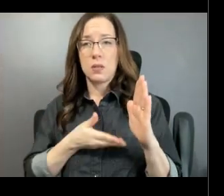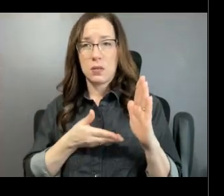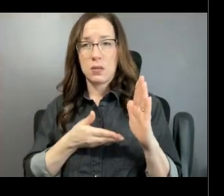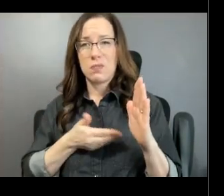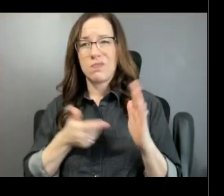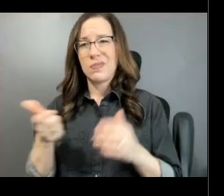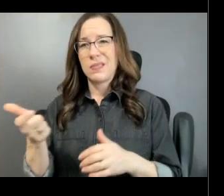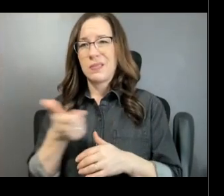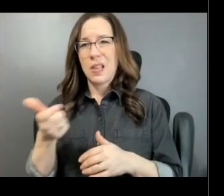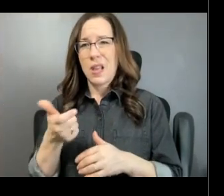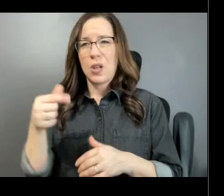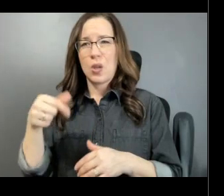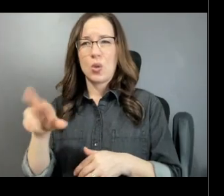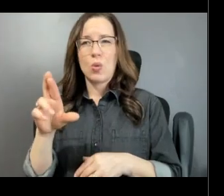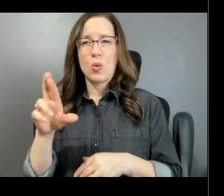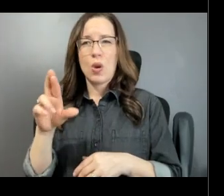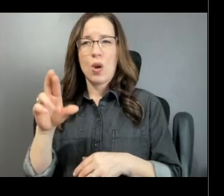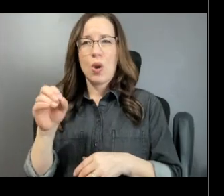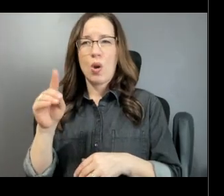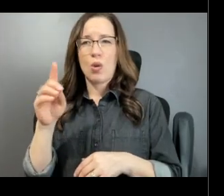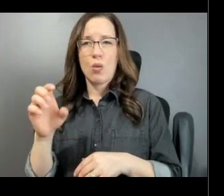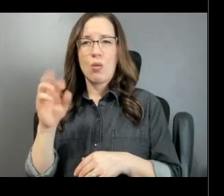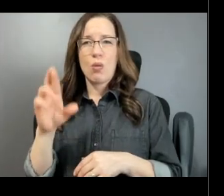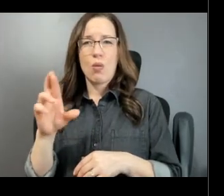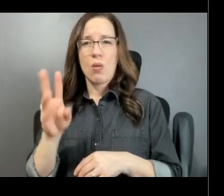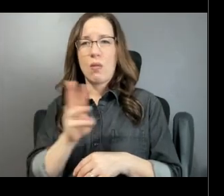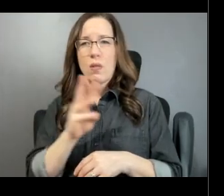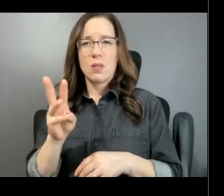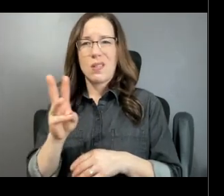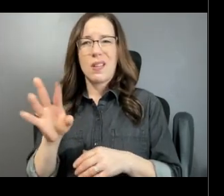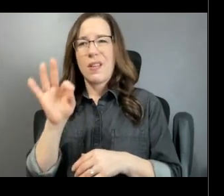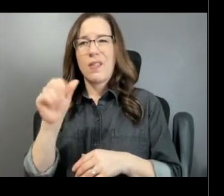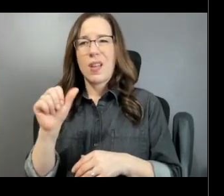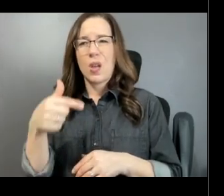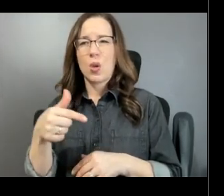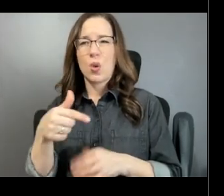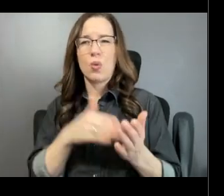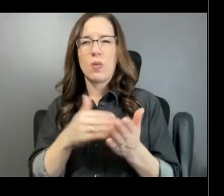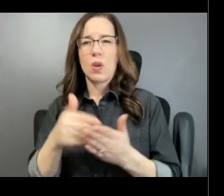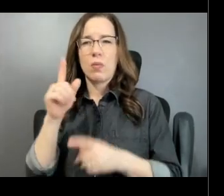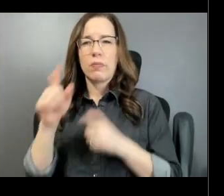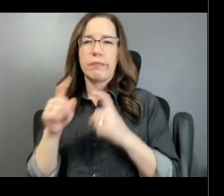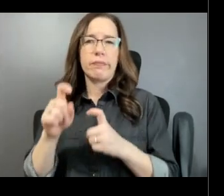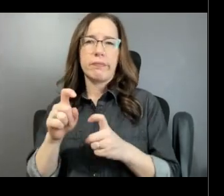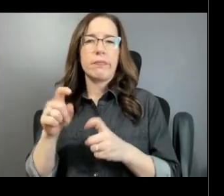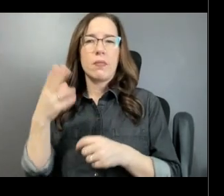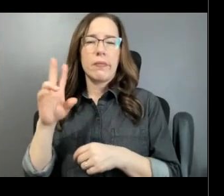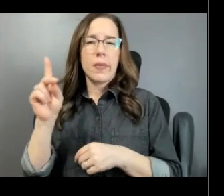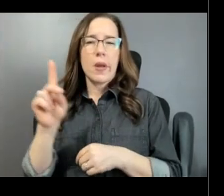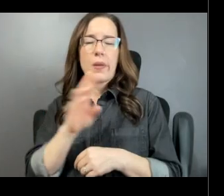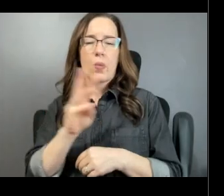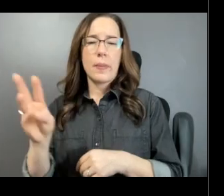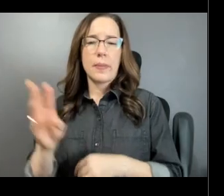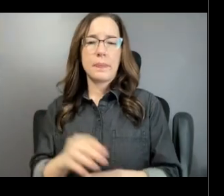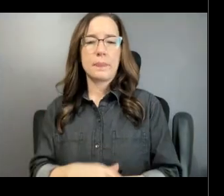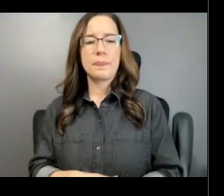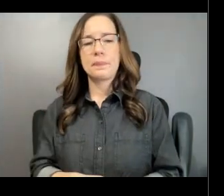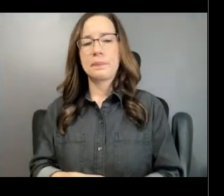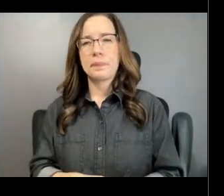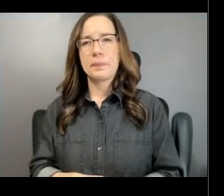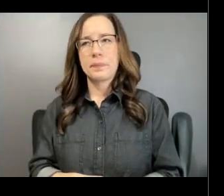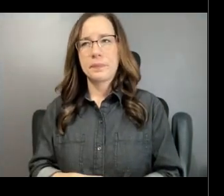harbors, scan the QR code or visit the Frequently Asked Questions page on HUD's